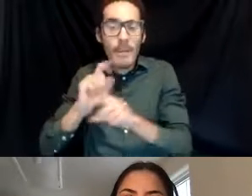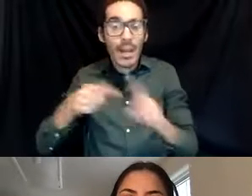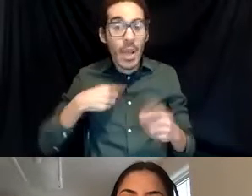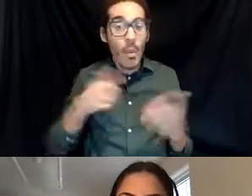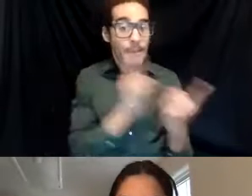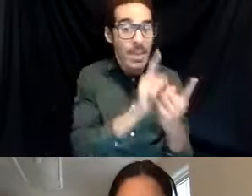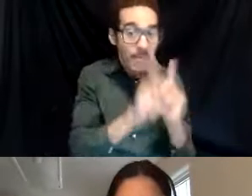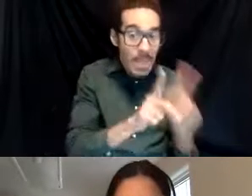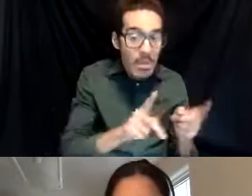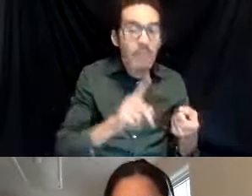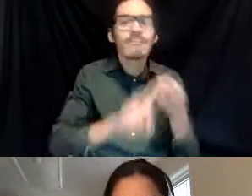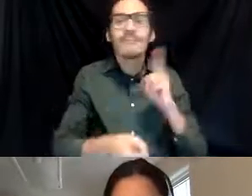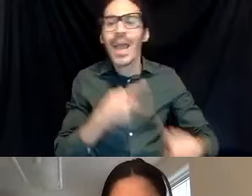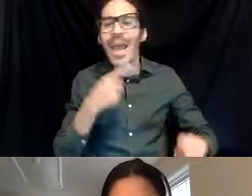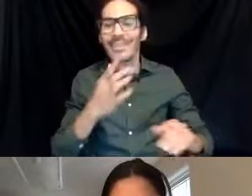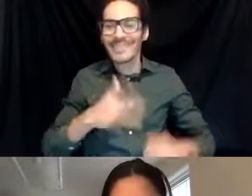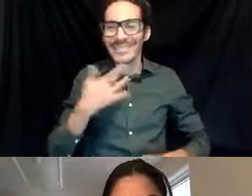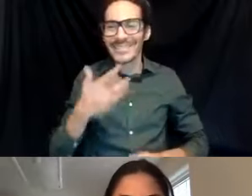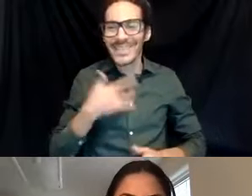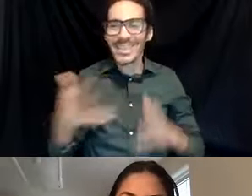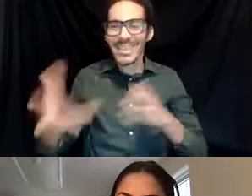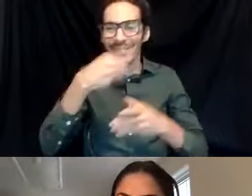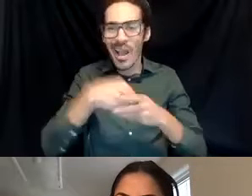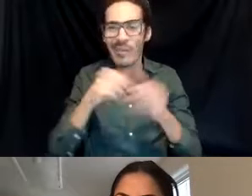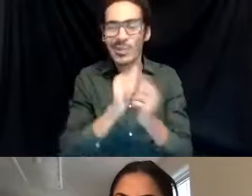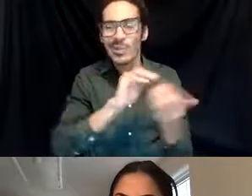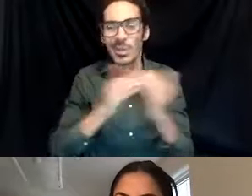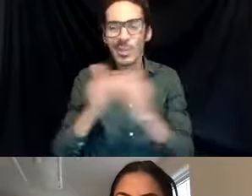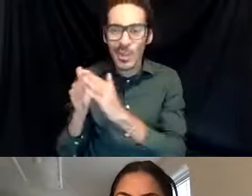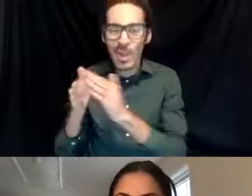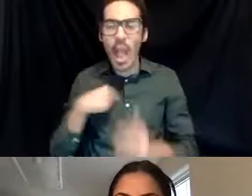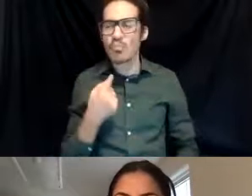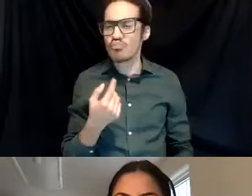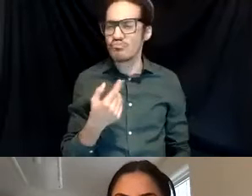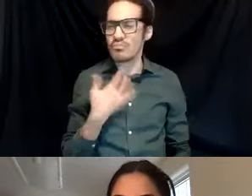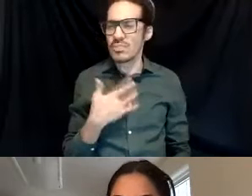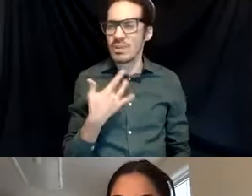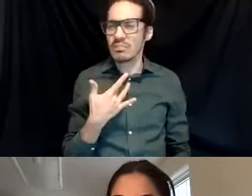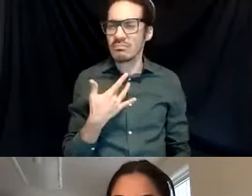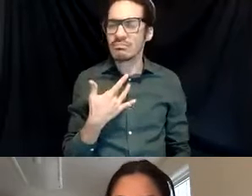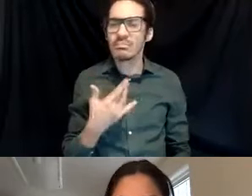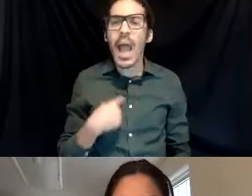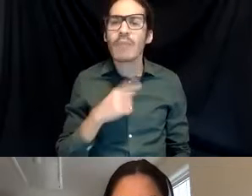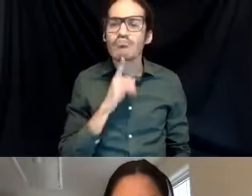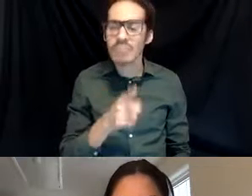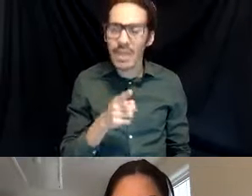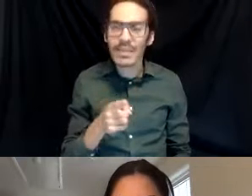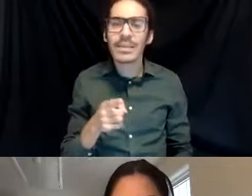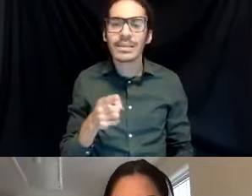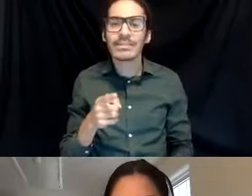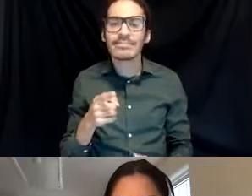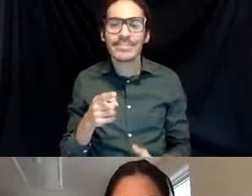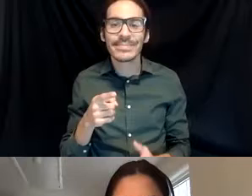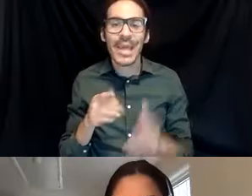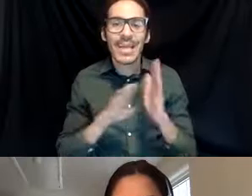people and be friends and feel like part of the community. And I really sort of accidentally developed kind of a Southern accent while